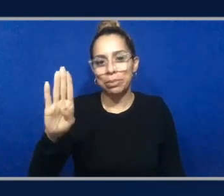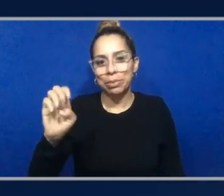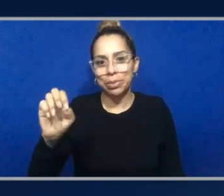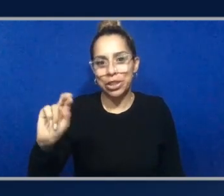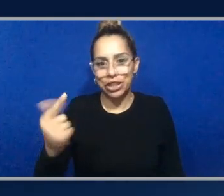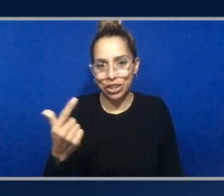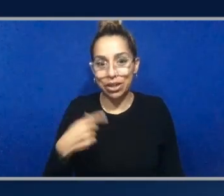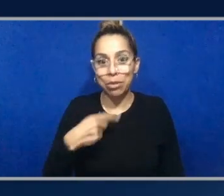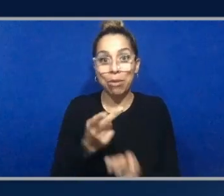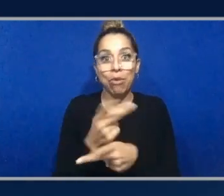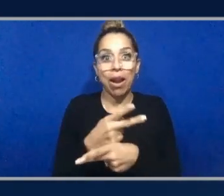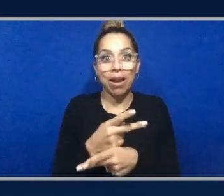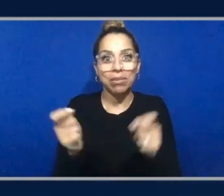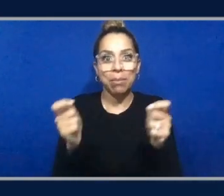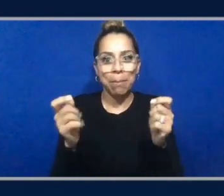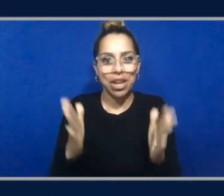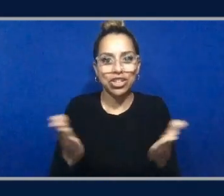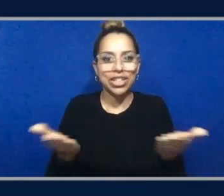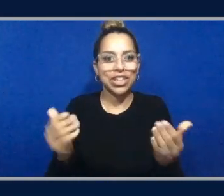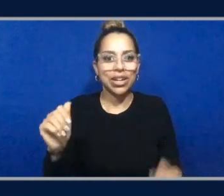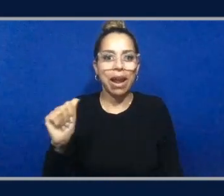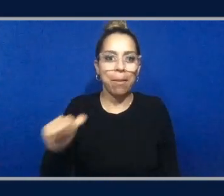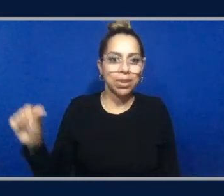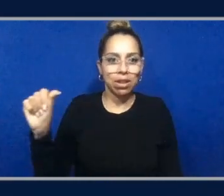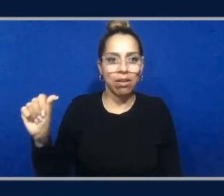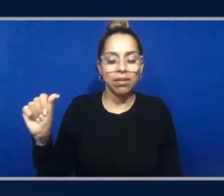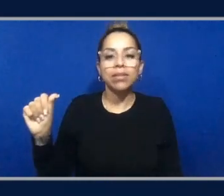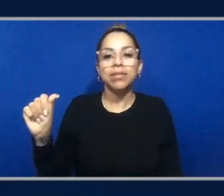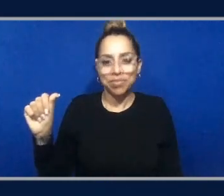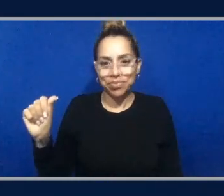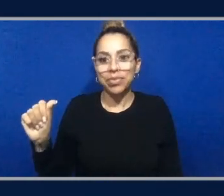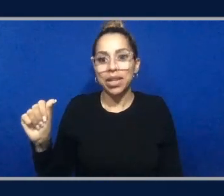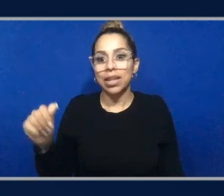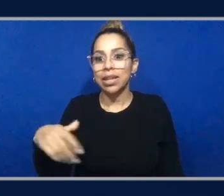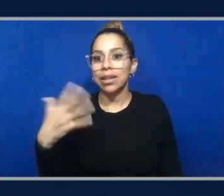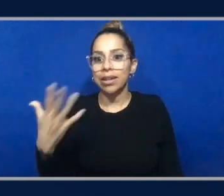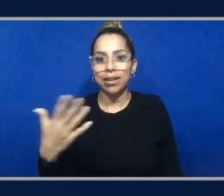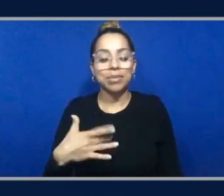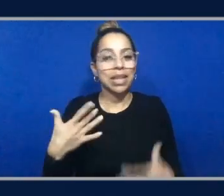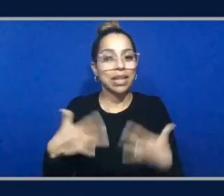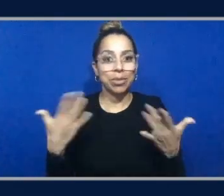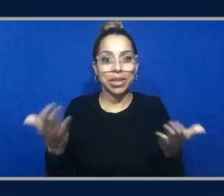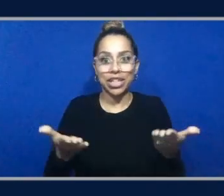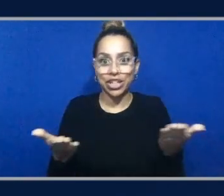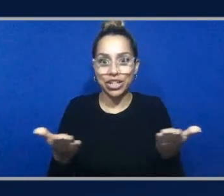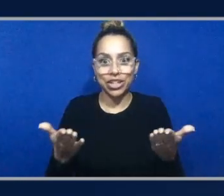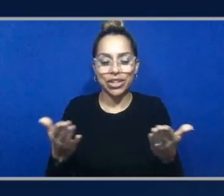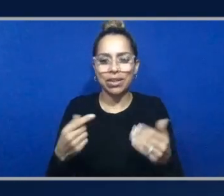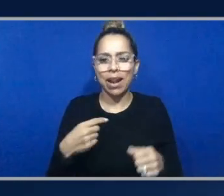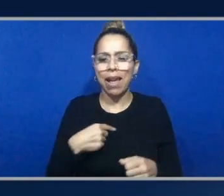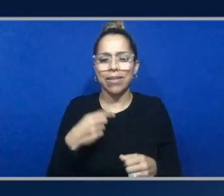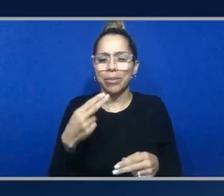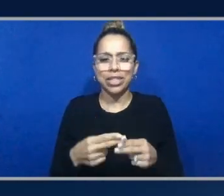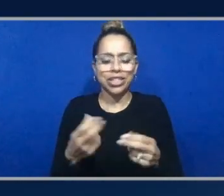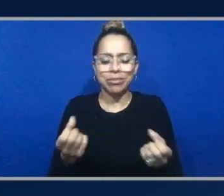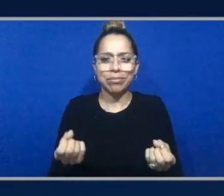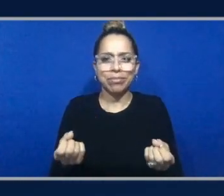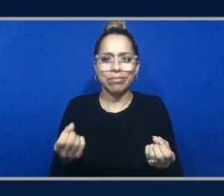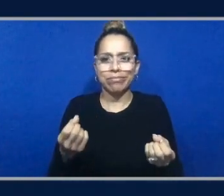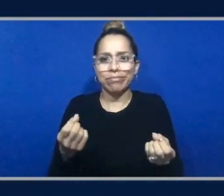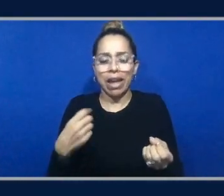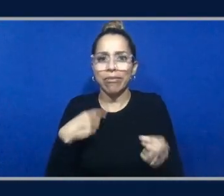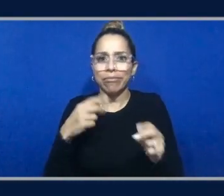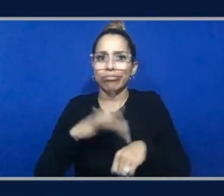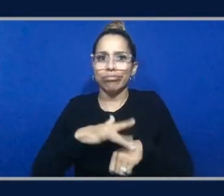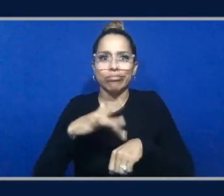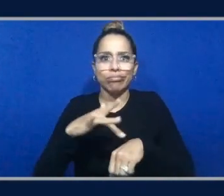today again. I've been here multiple times, but honestly, this is probably the most exciting feature I've had